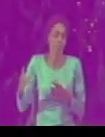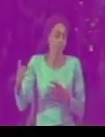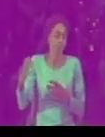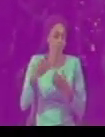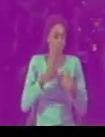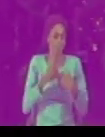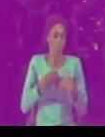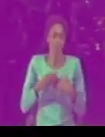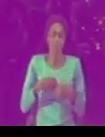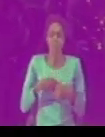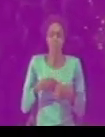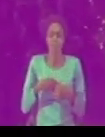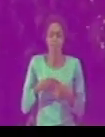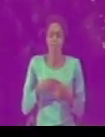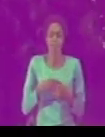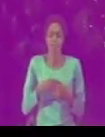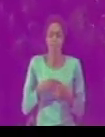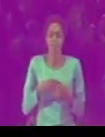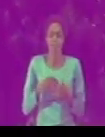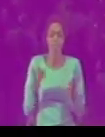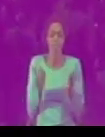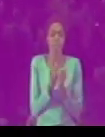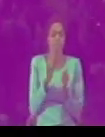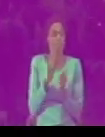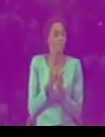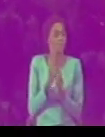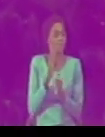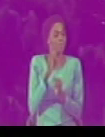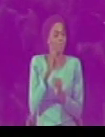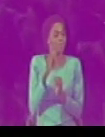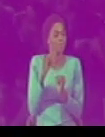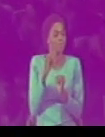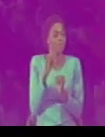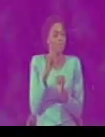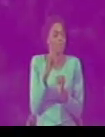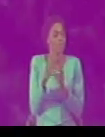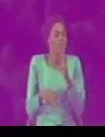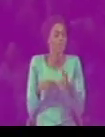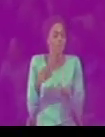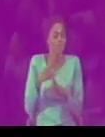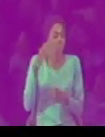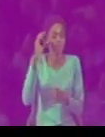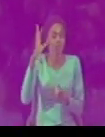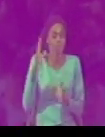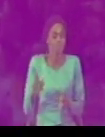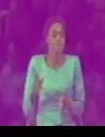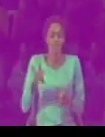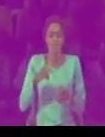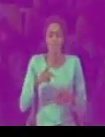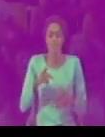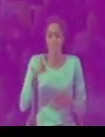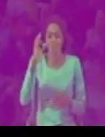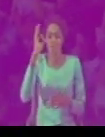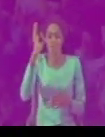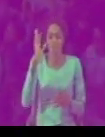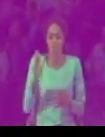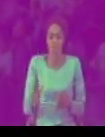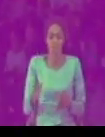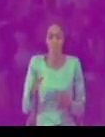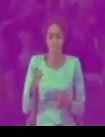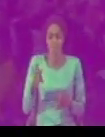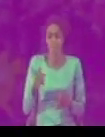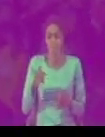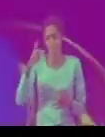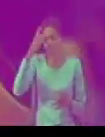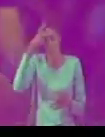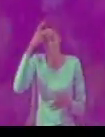of all global crusades, the December edition of the Global Crusade, with an international gospel evangelist, Pastor Dr.